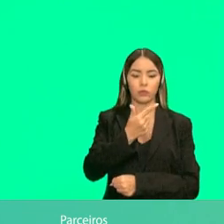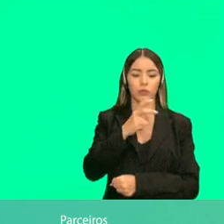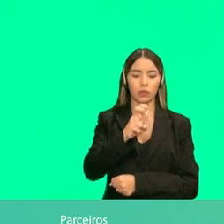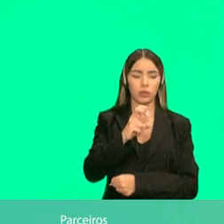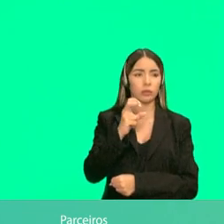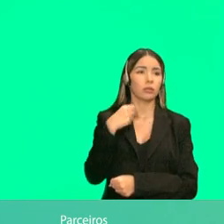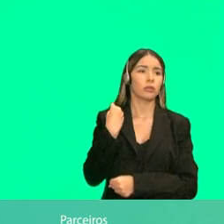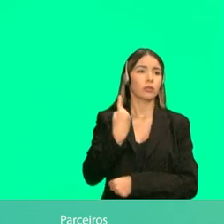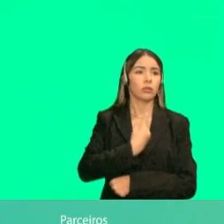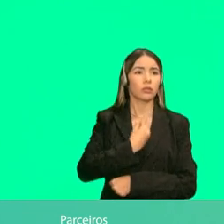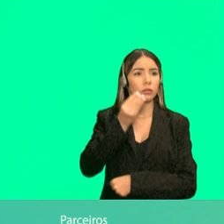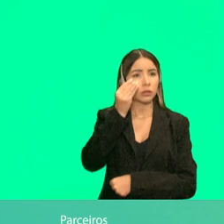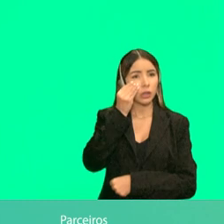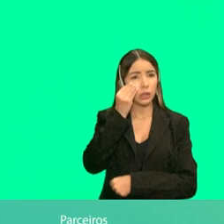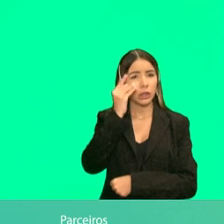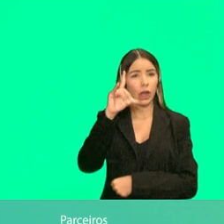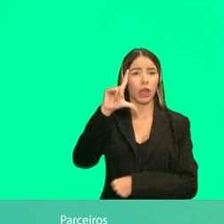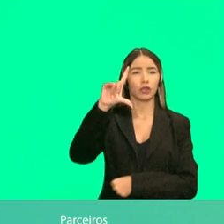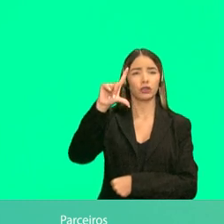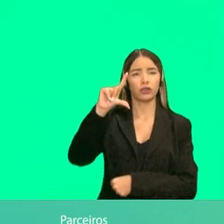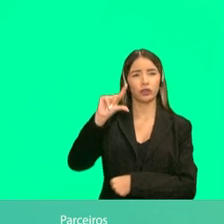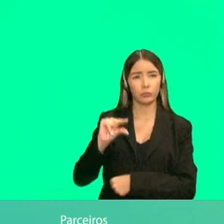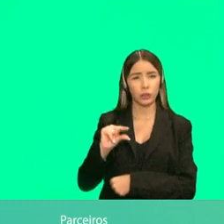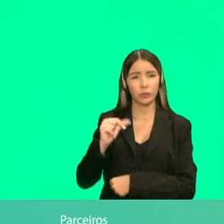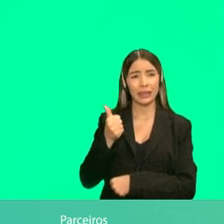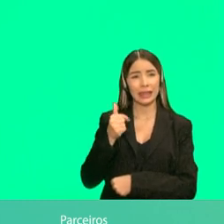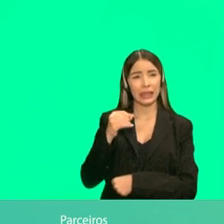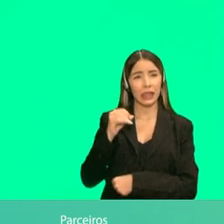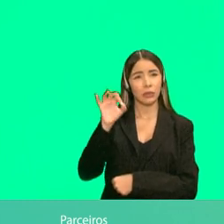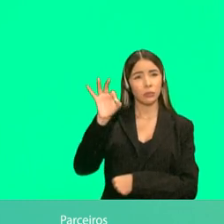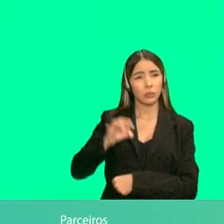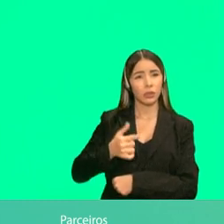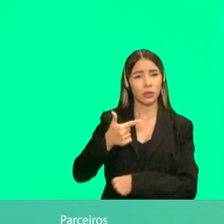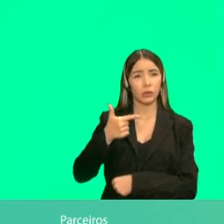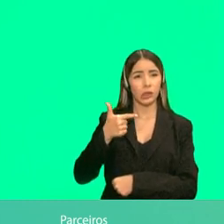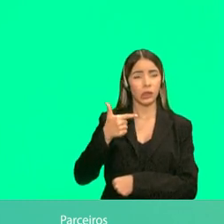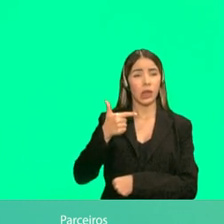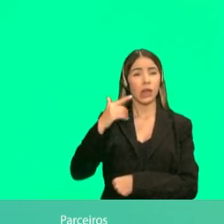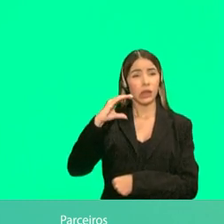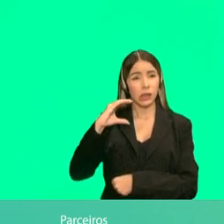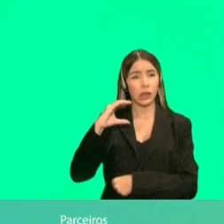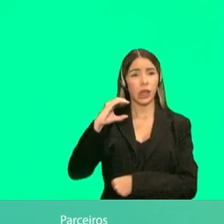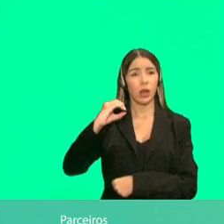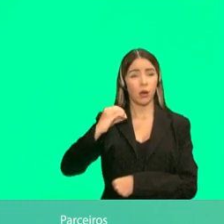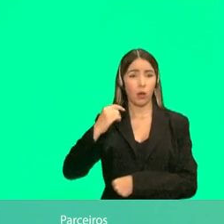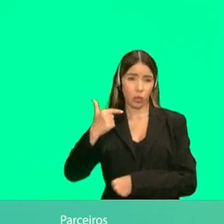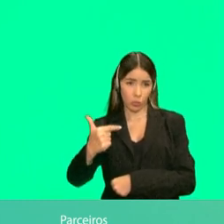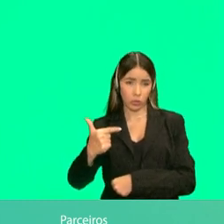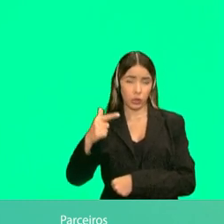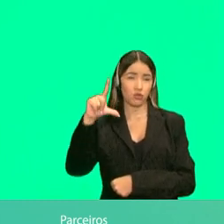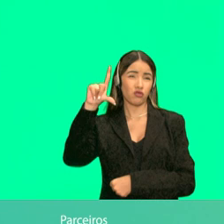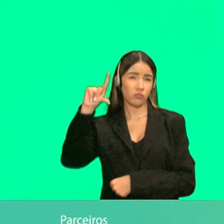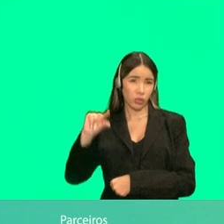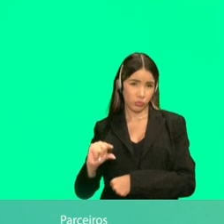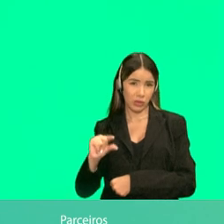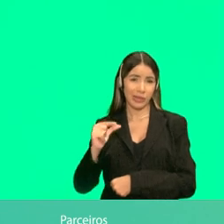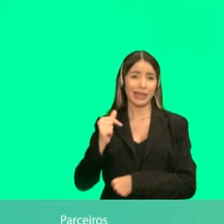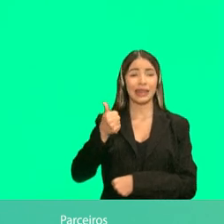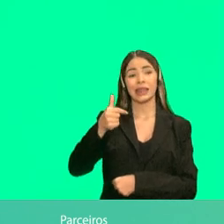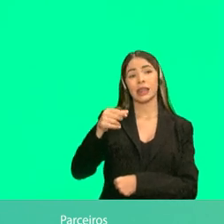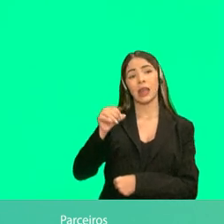amount of carbon produced by 1 ton of nitrogen used. And our focus is to